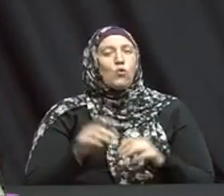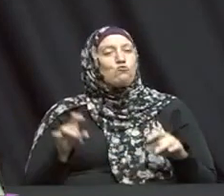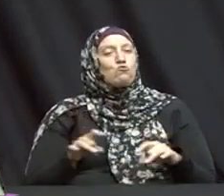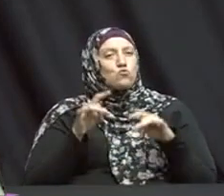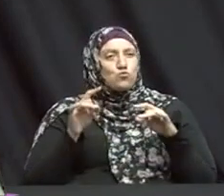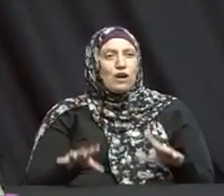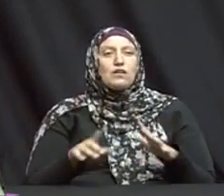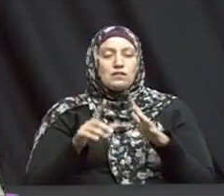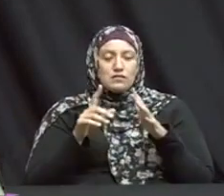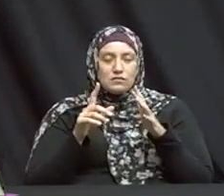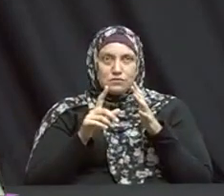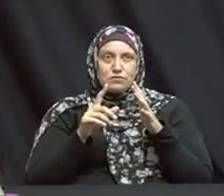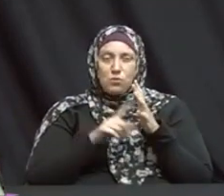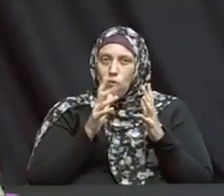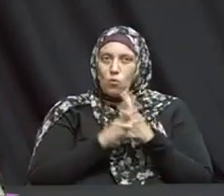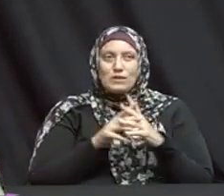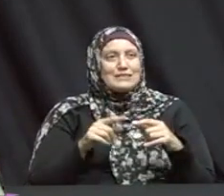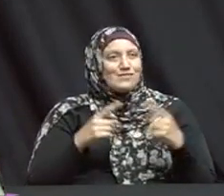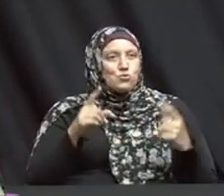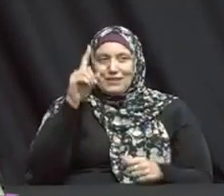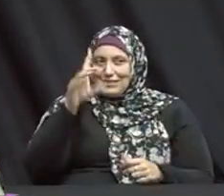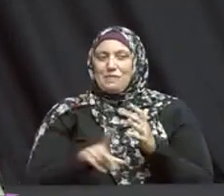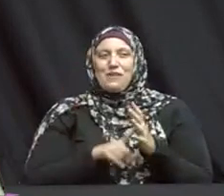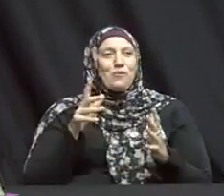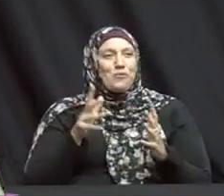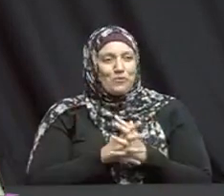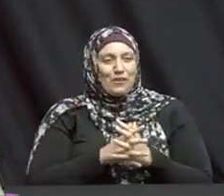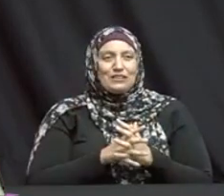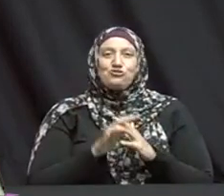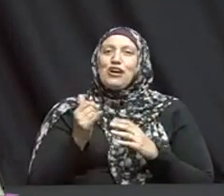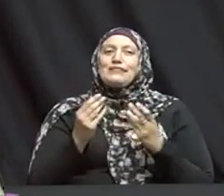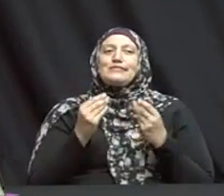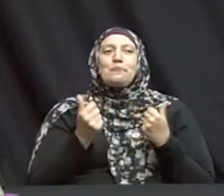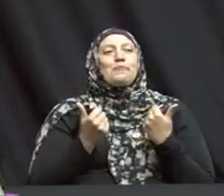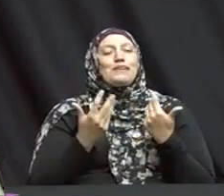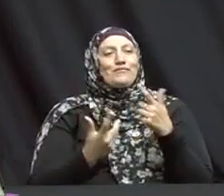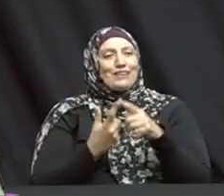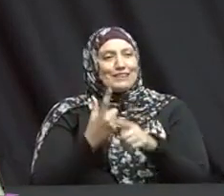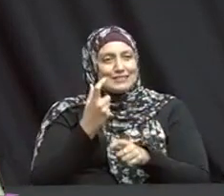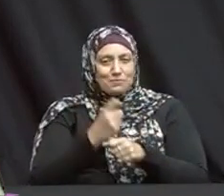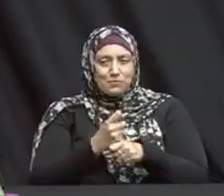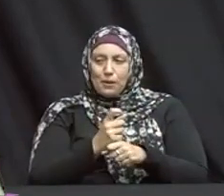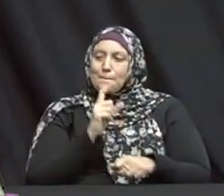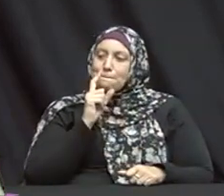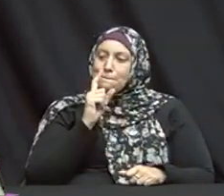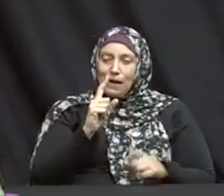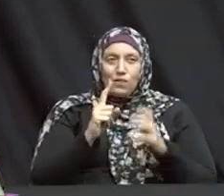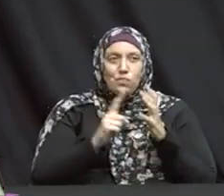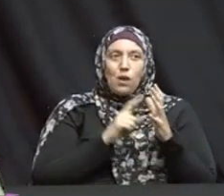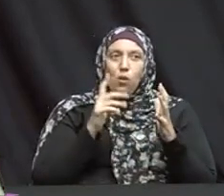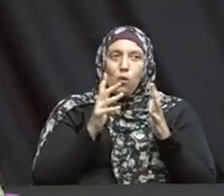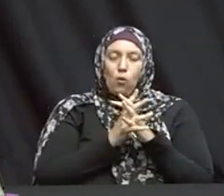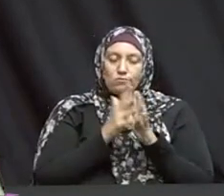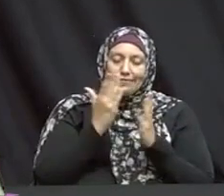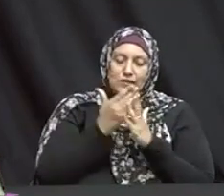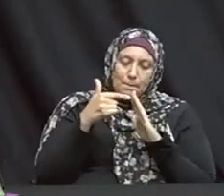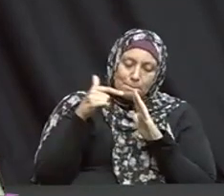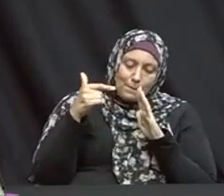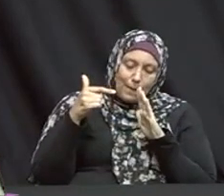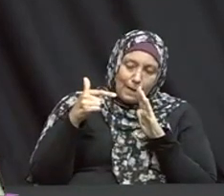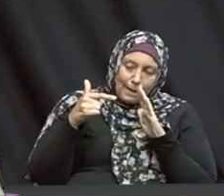property. Excellent. And they are just some examples, but the law is much more detailed, but they are